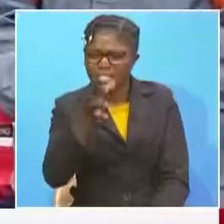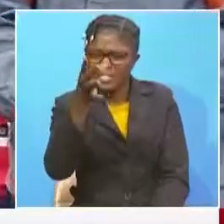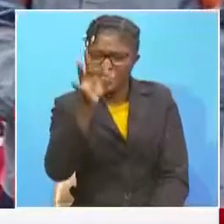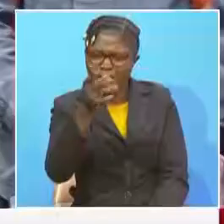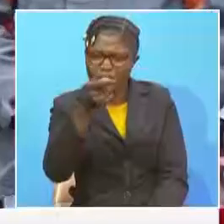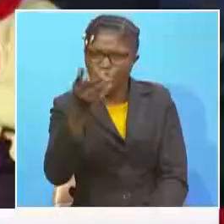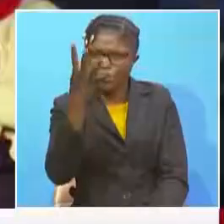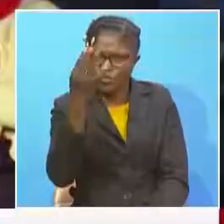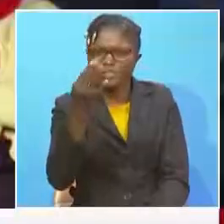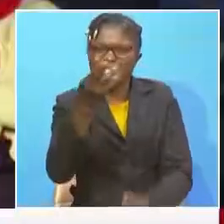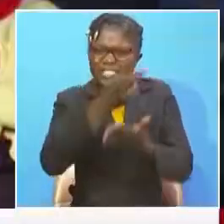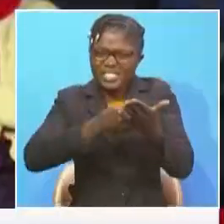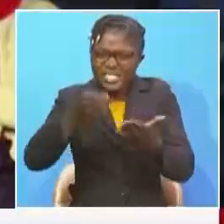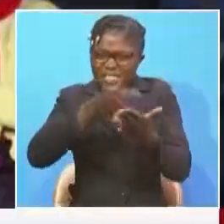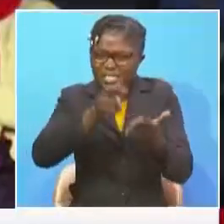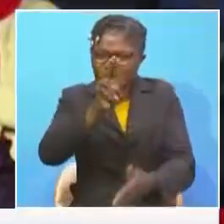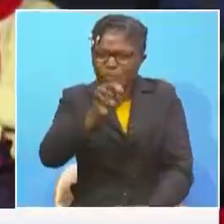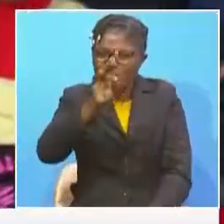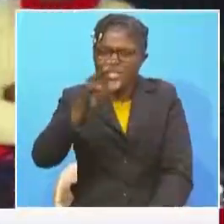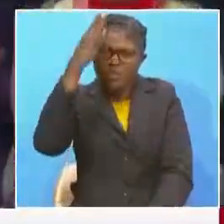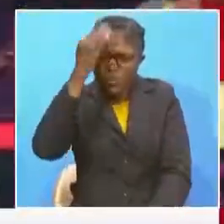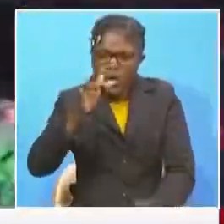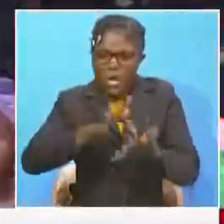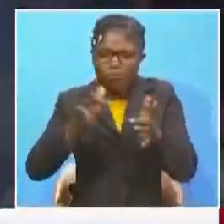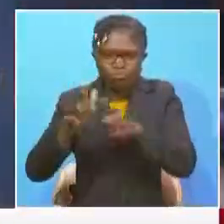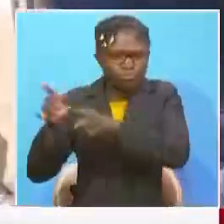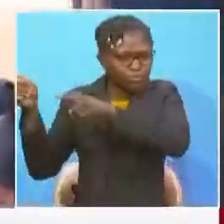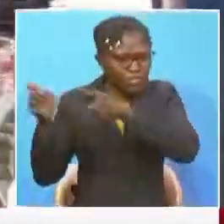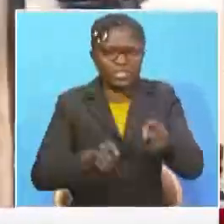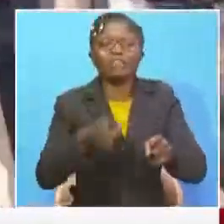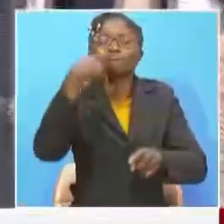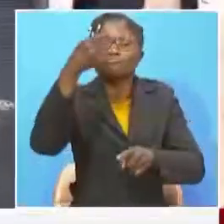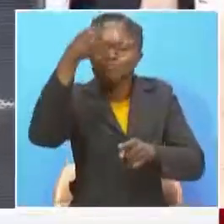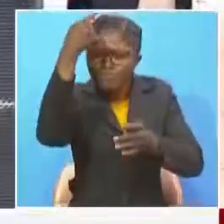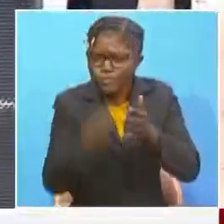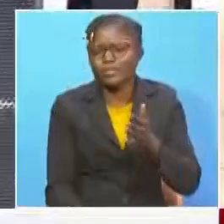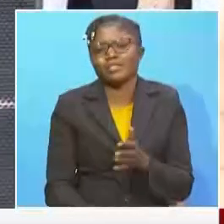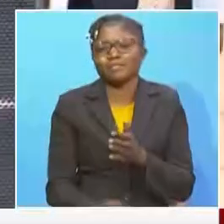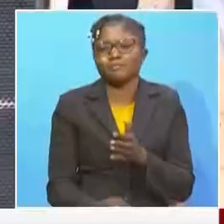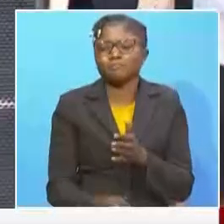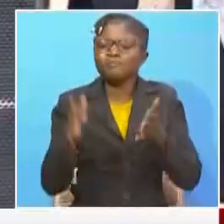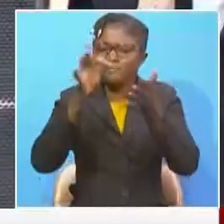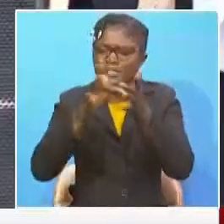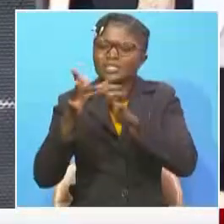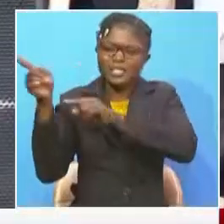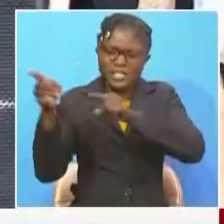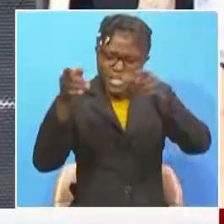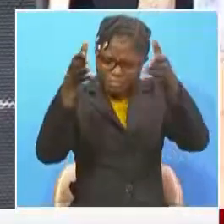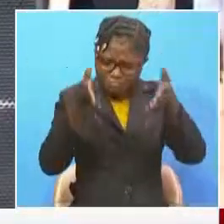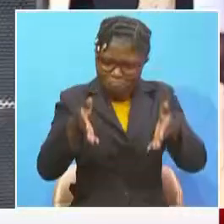Children number 27, menana bwerera mbuye Yesu, arugamba kuti, anabwera pasipano.